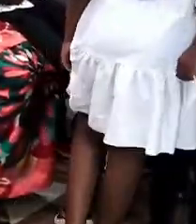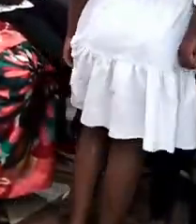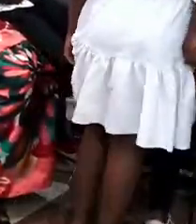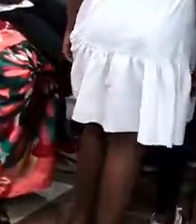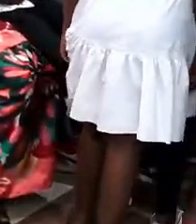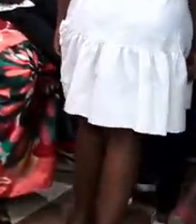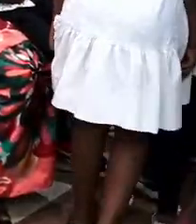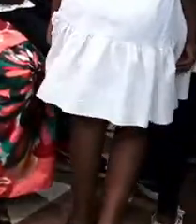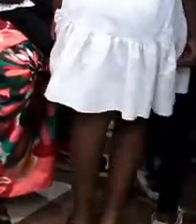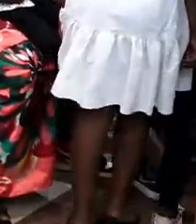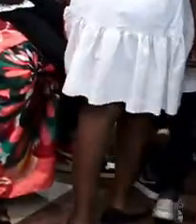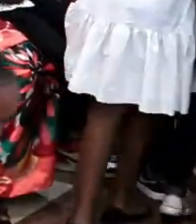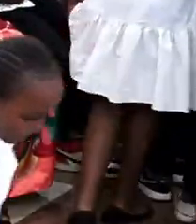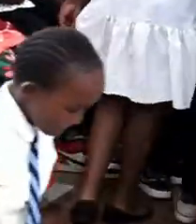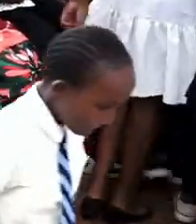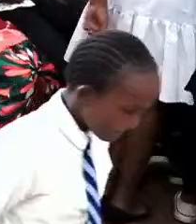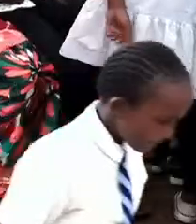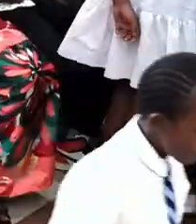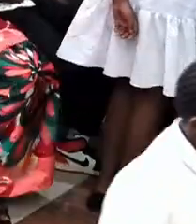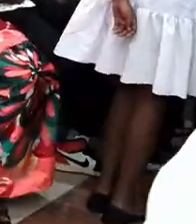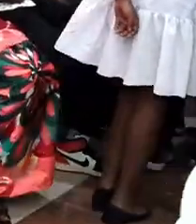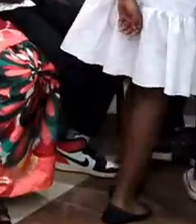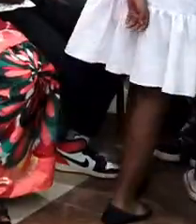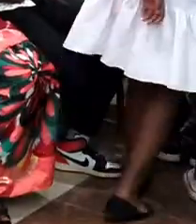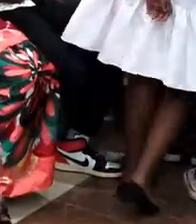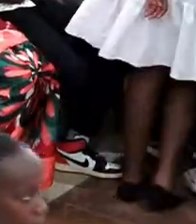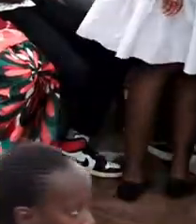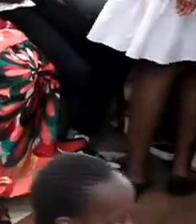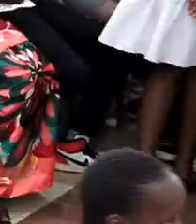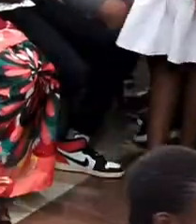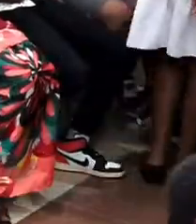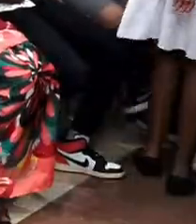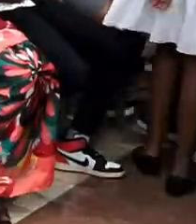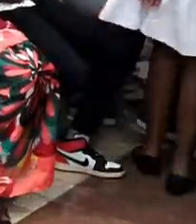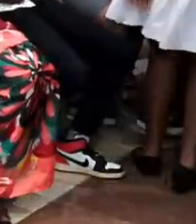ndio tumalize presentations.